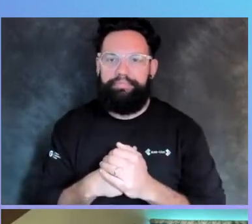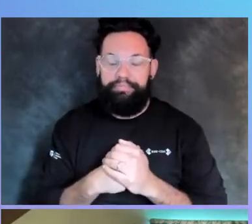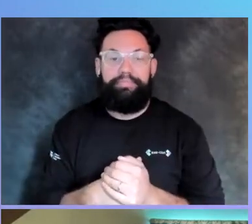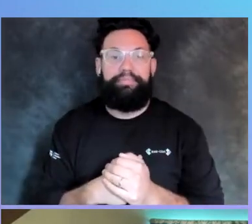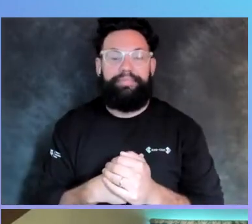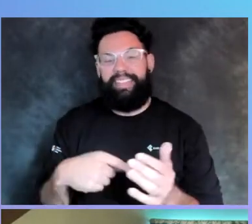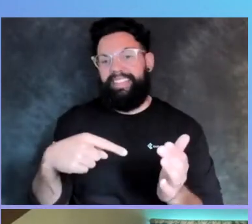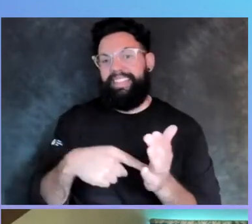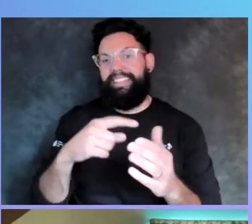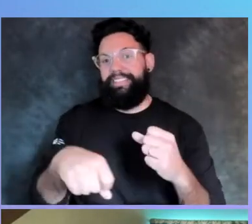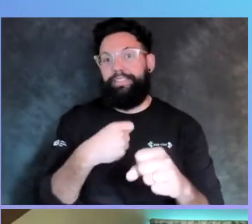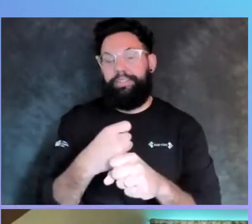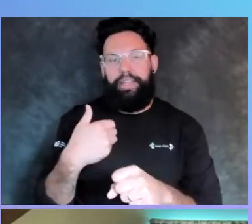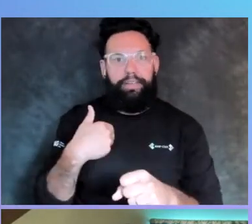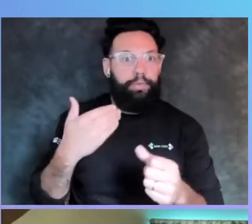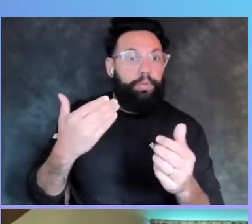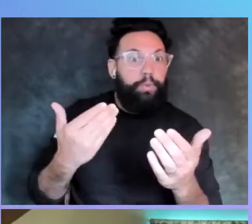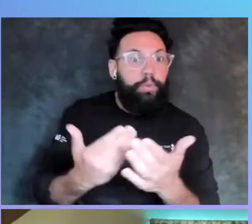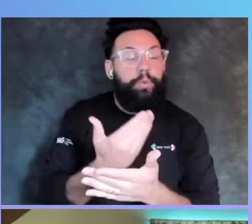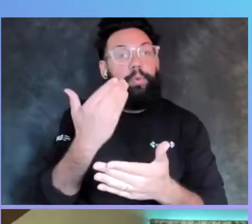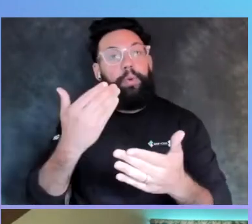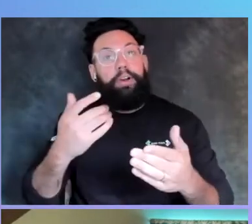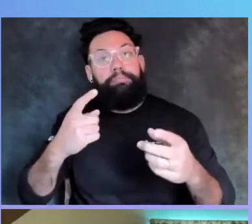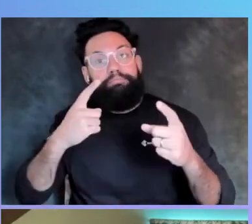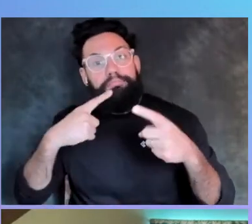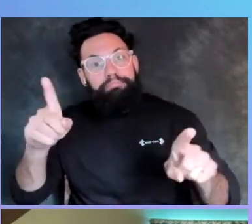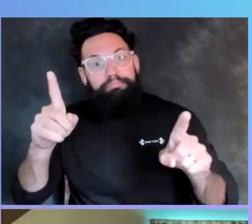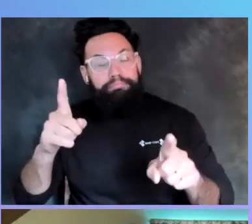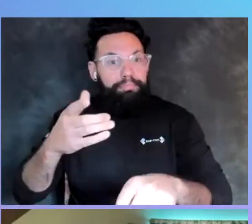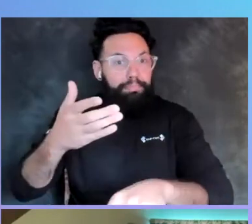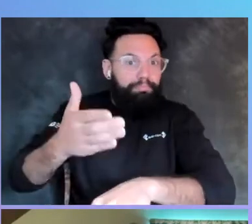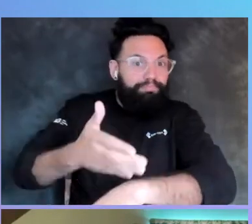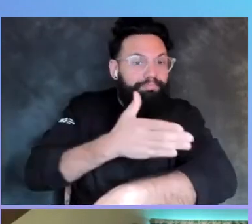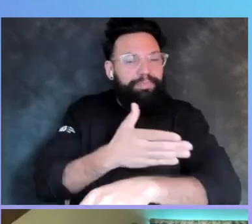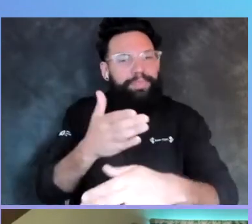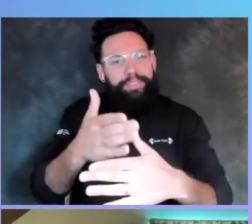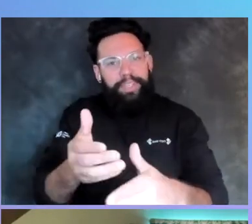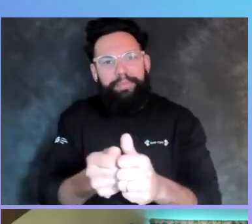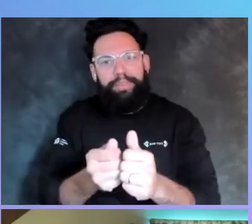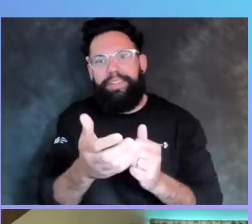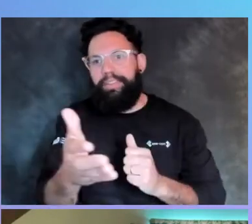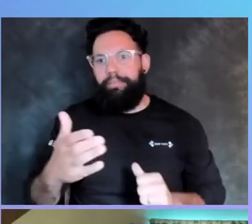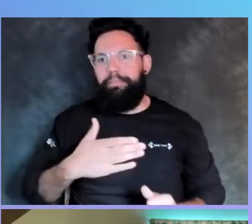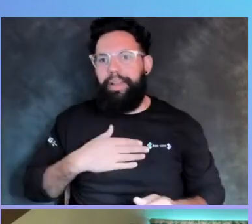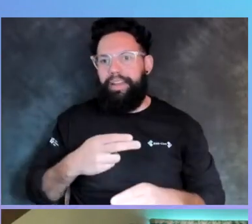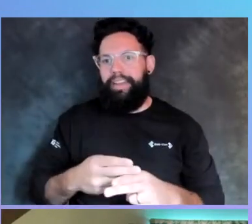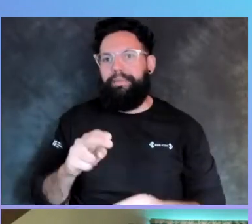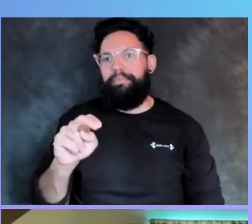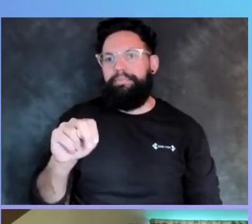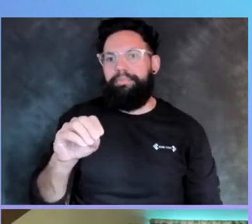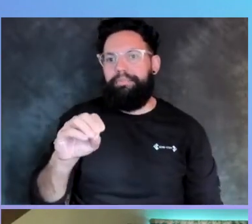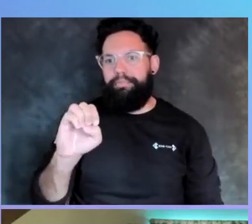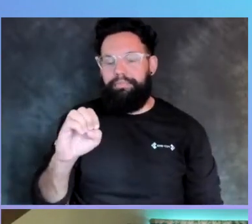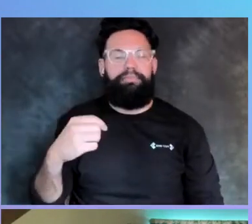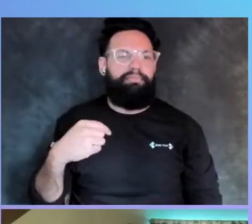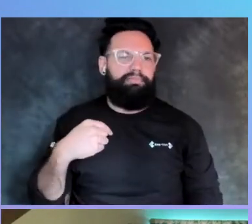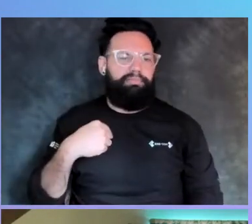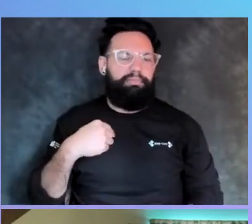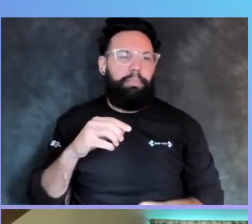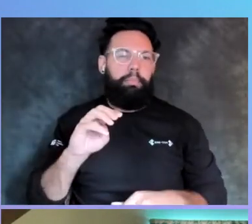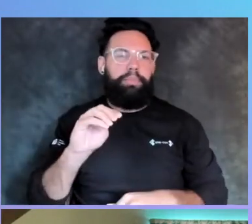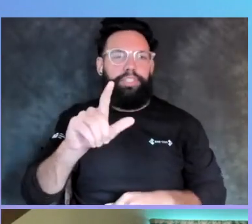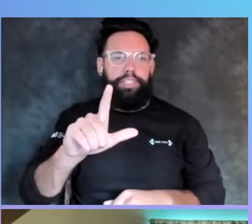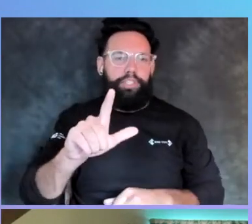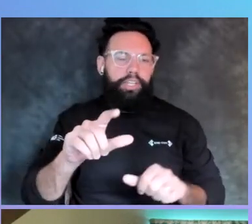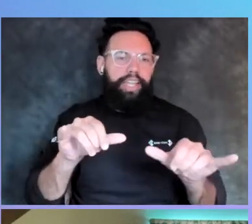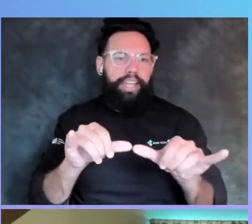some amazing new advancements to share with you all. For those of you who don't know me, my name is Noé, and I've been a machine learning engineer for over 4 years